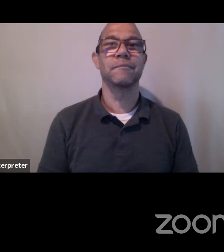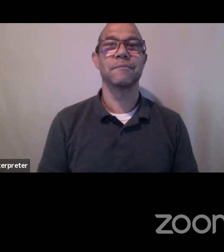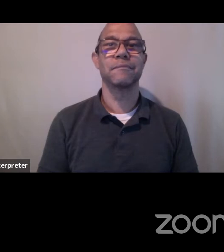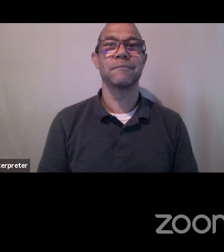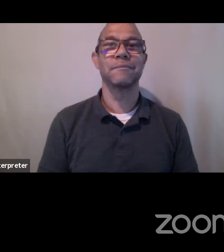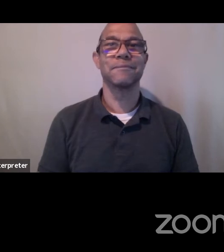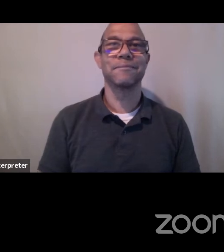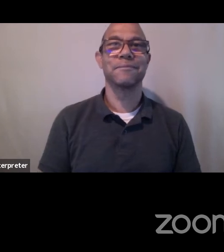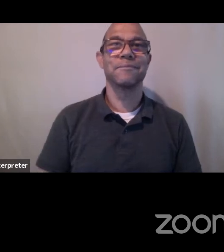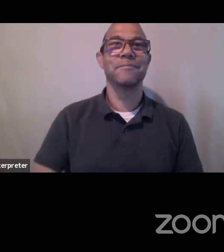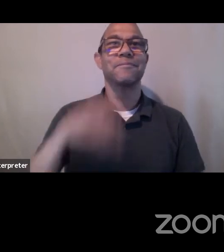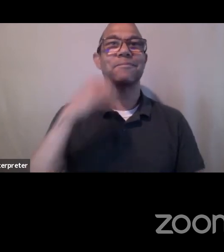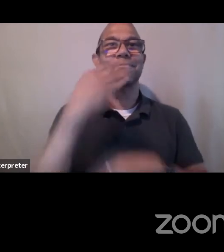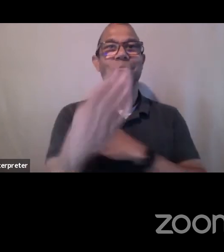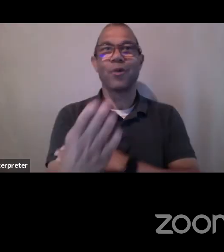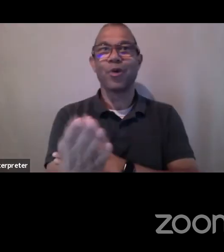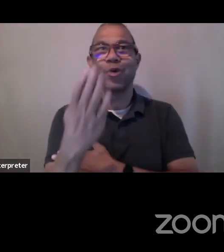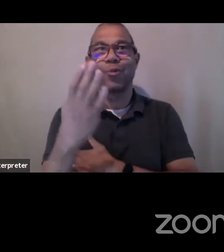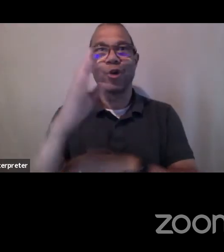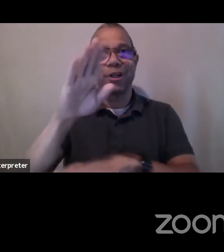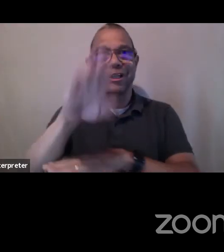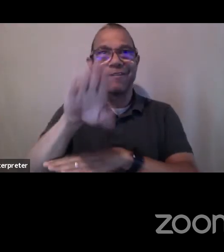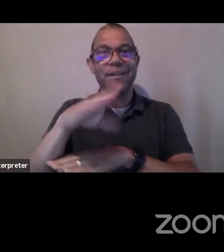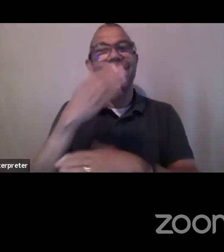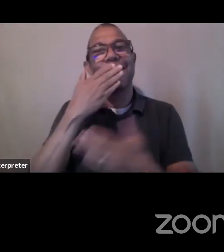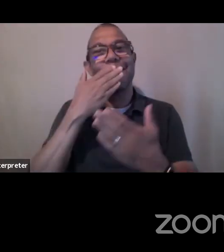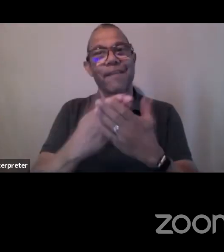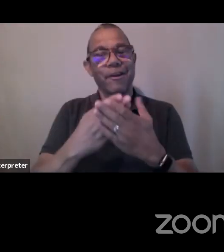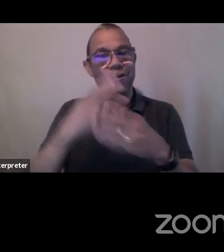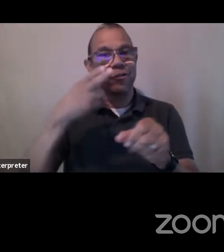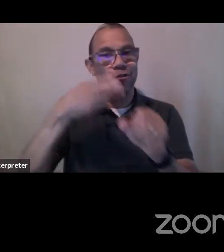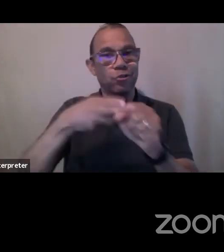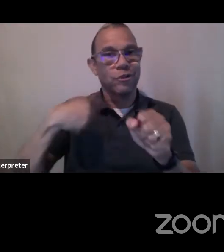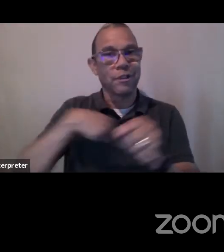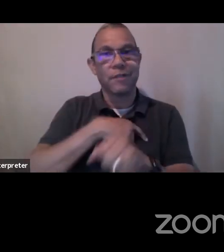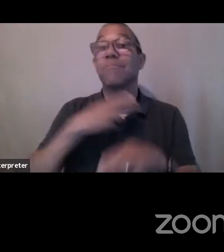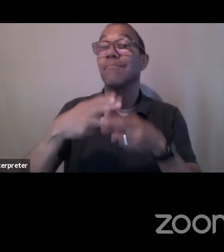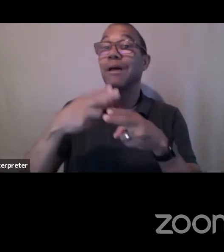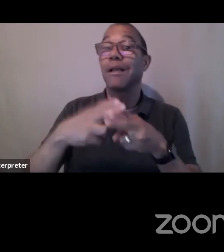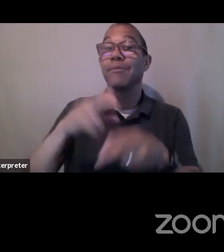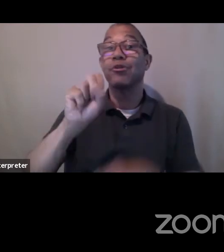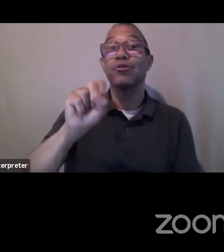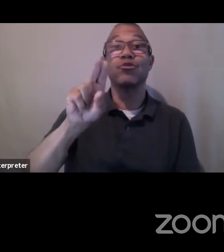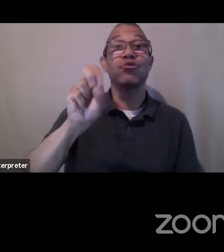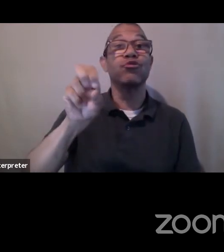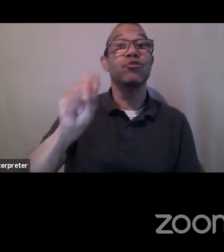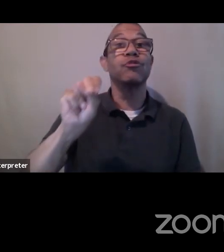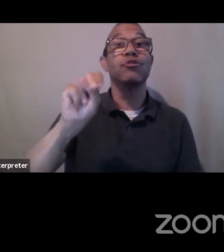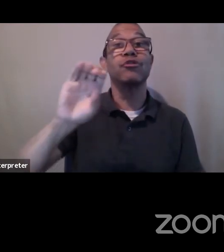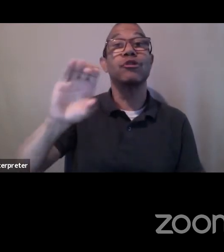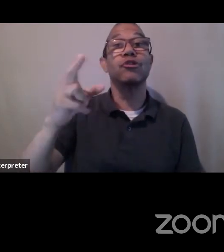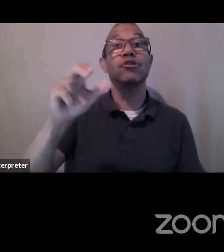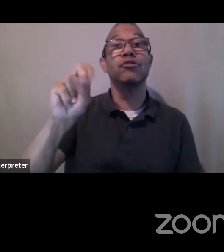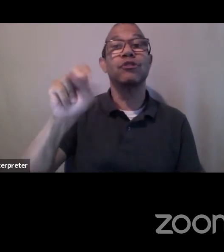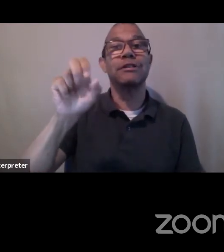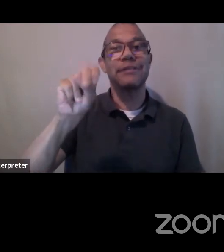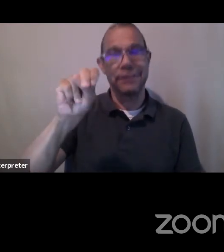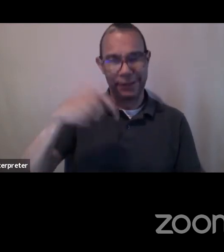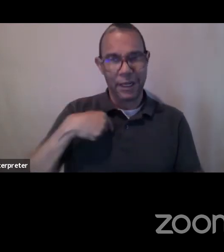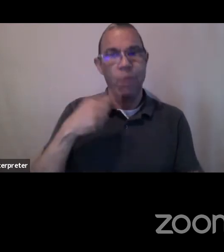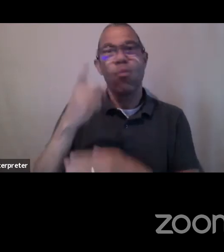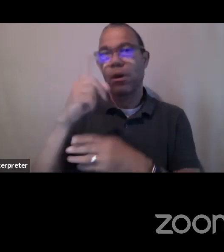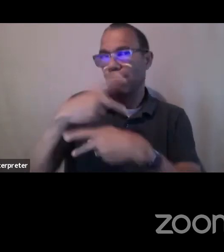Good morning, good evening, and thank you for tuning in. My name is Susan Chinson, and I am one of the producers at Arts Emerson in Boston,